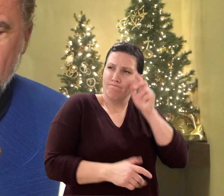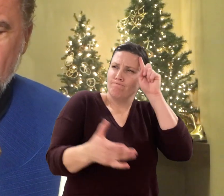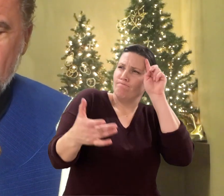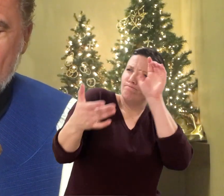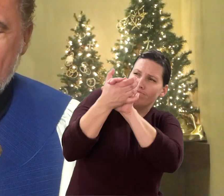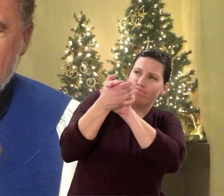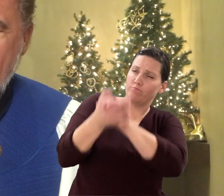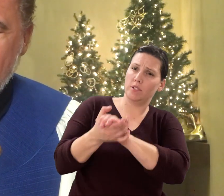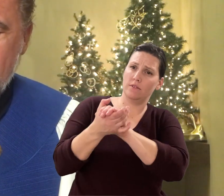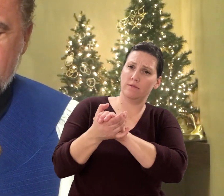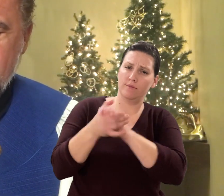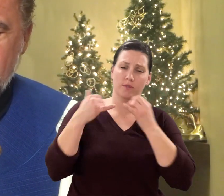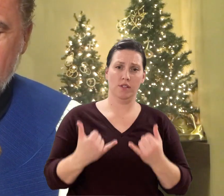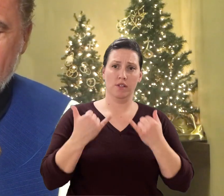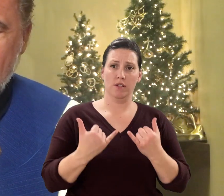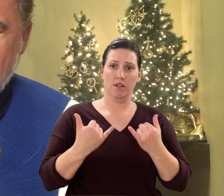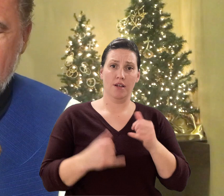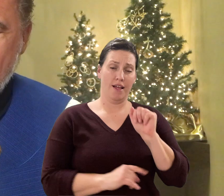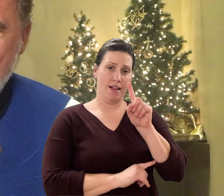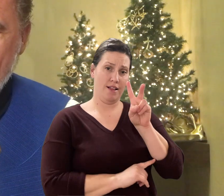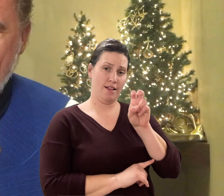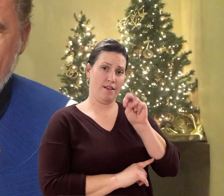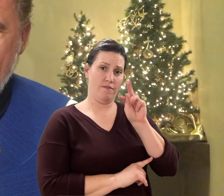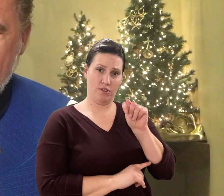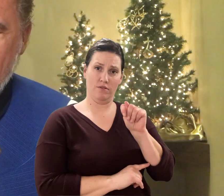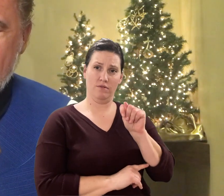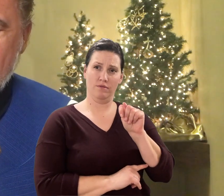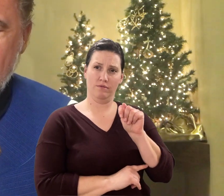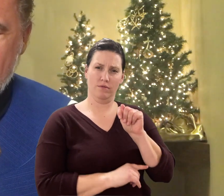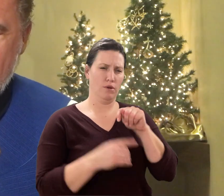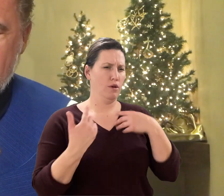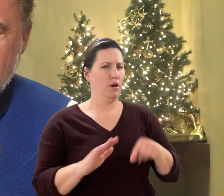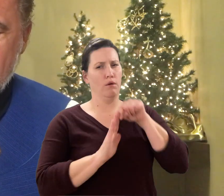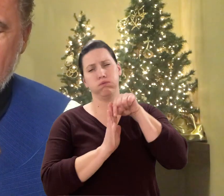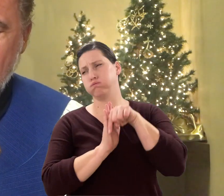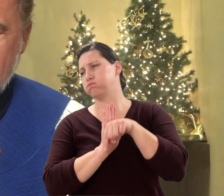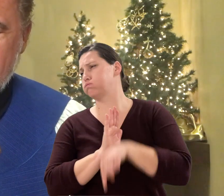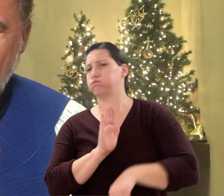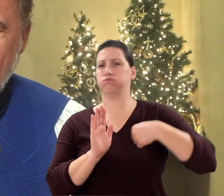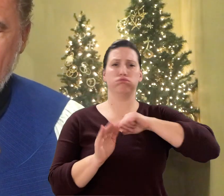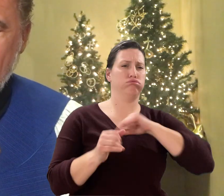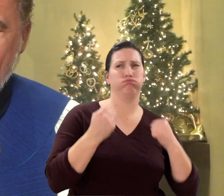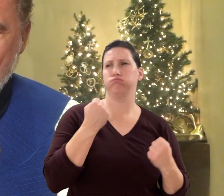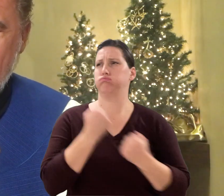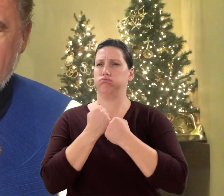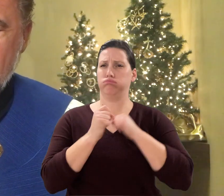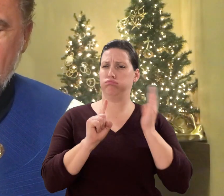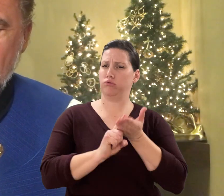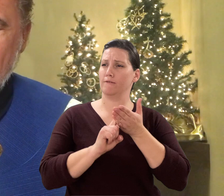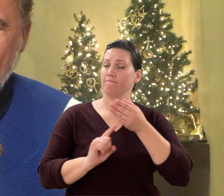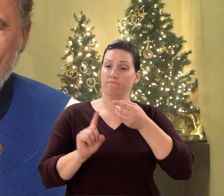believe. During this Advent season, deepen our faith and conviction in Jesus, the Messiah, the